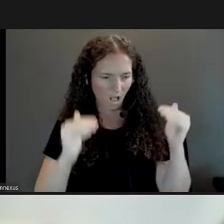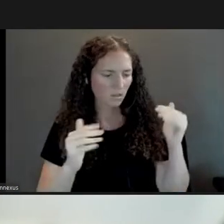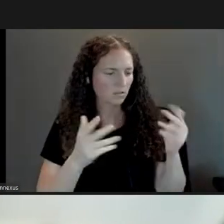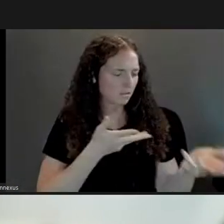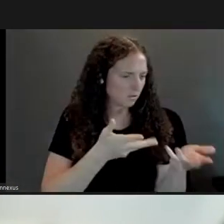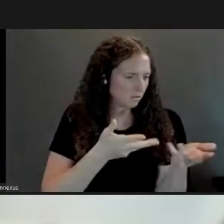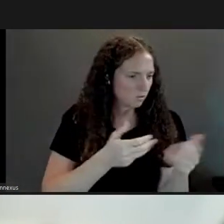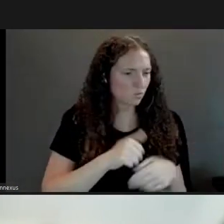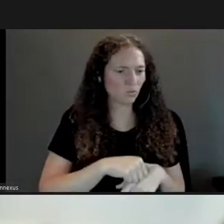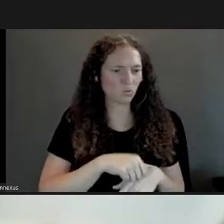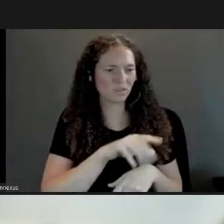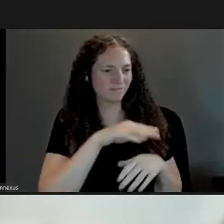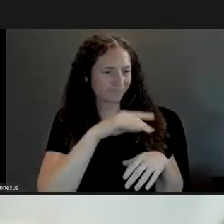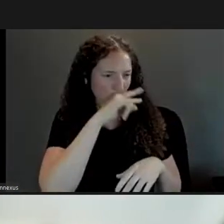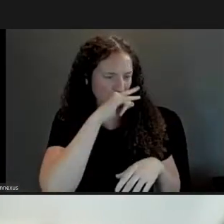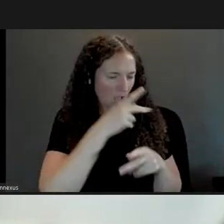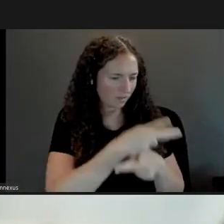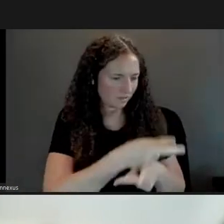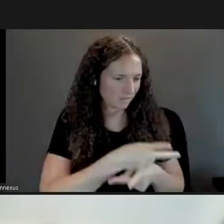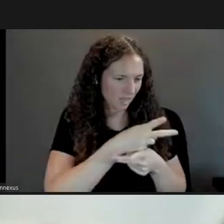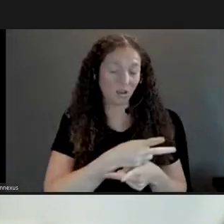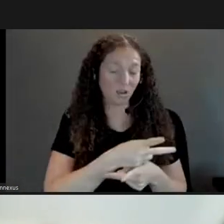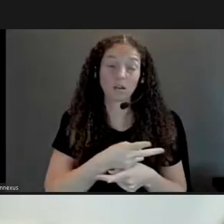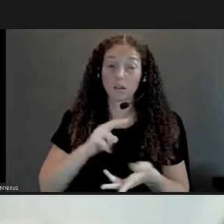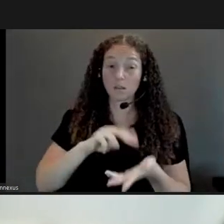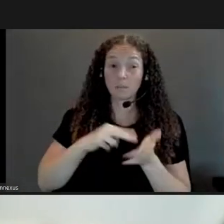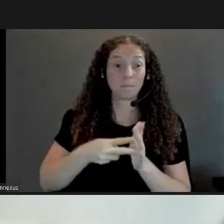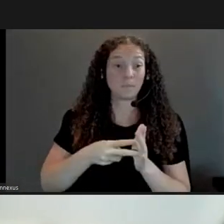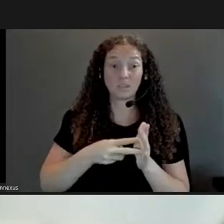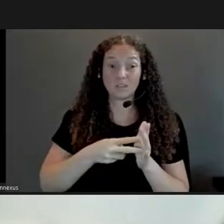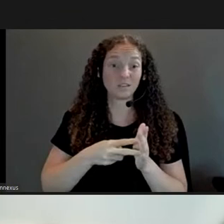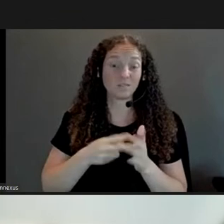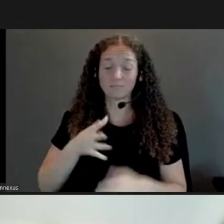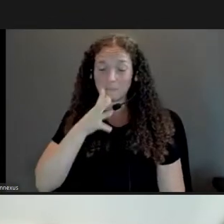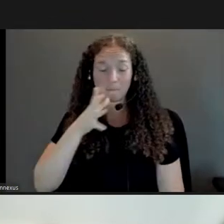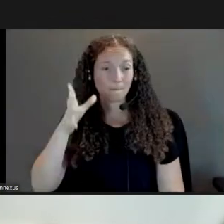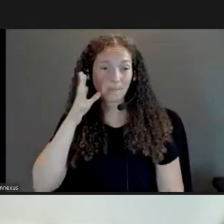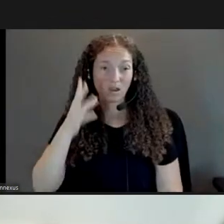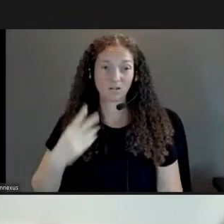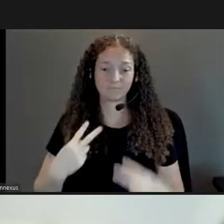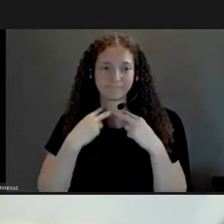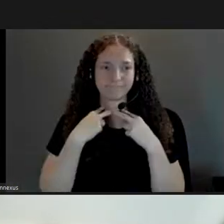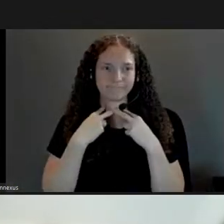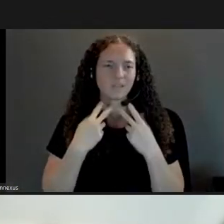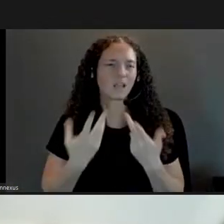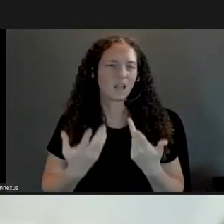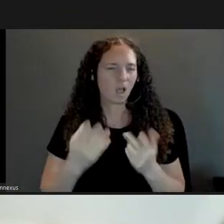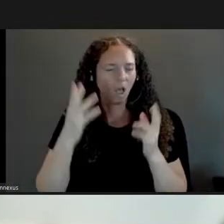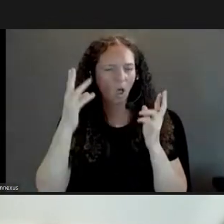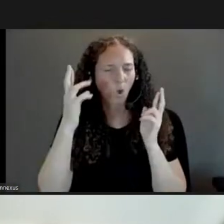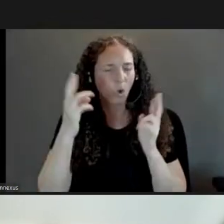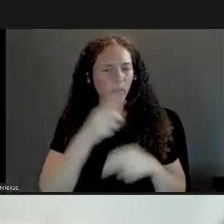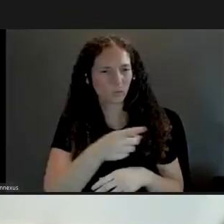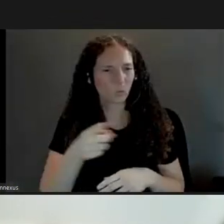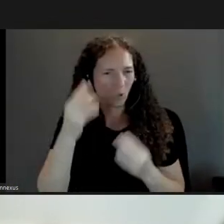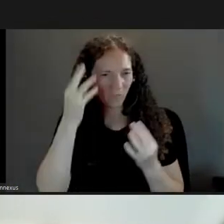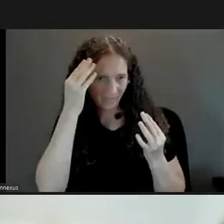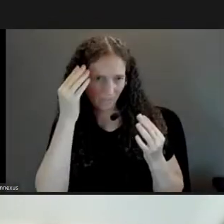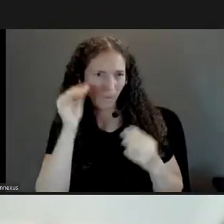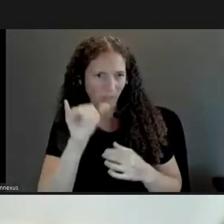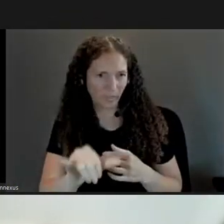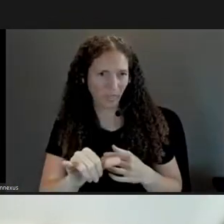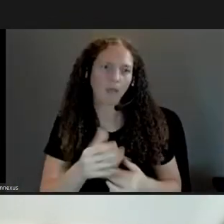between a rock and a hard place, and I am truly saying that with all honesty, and I hope you really think about that more than anything. Thank